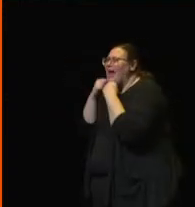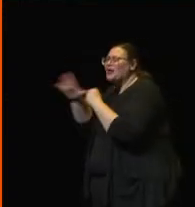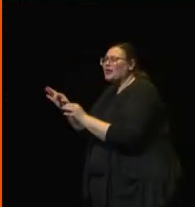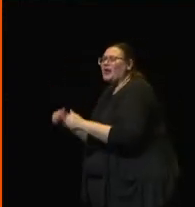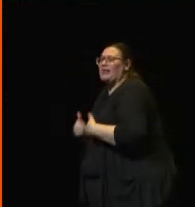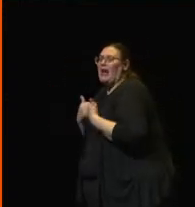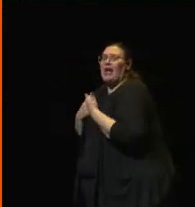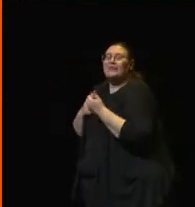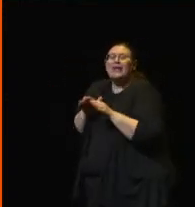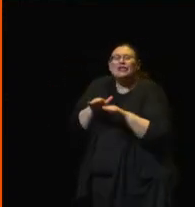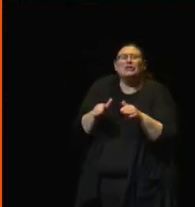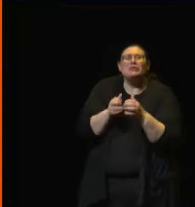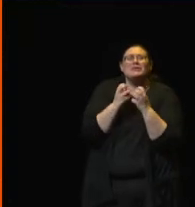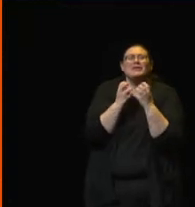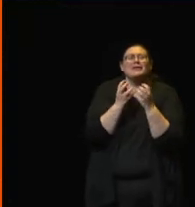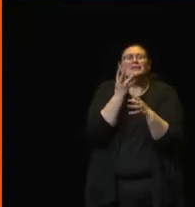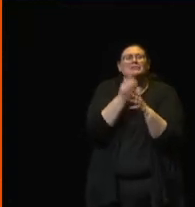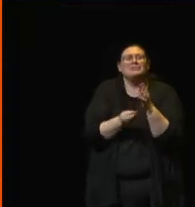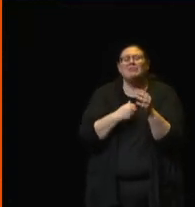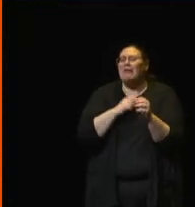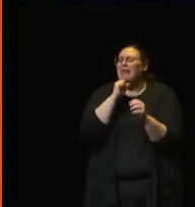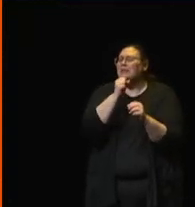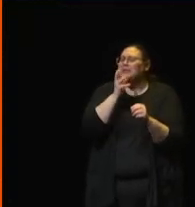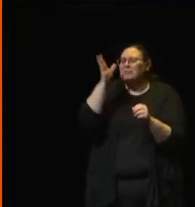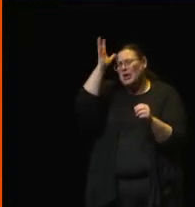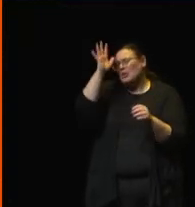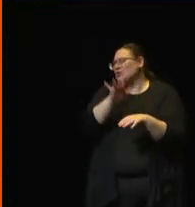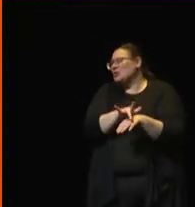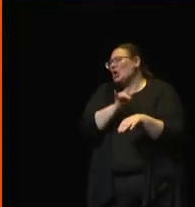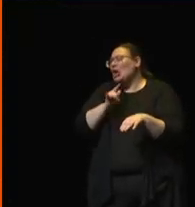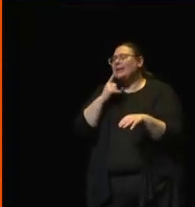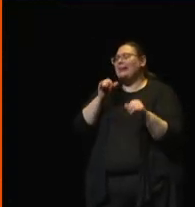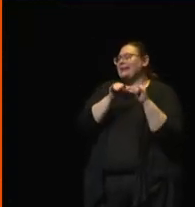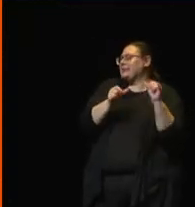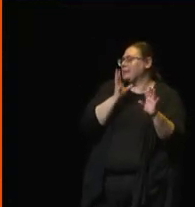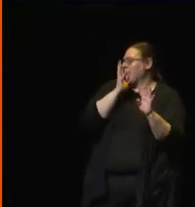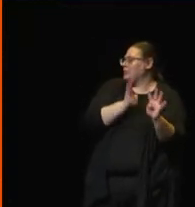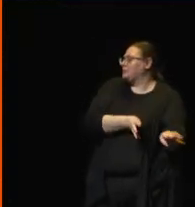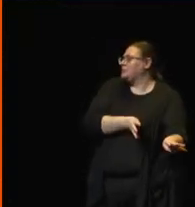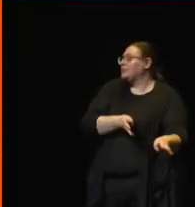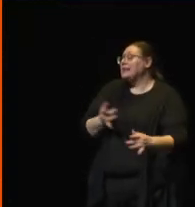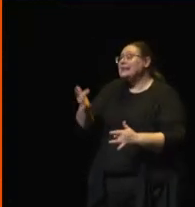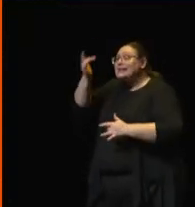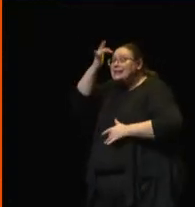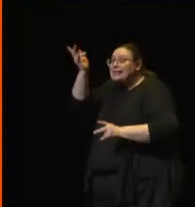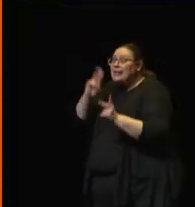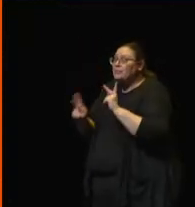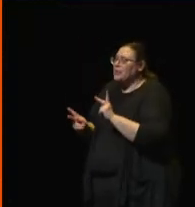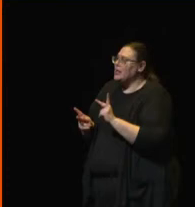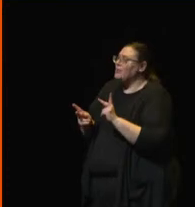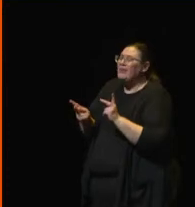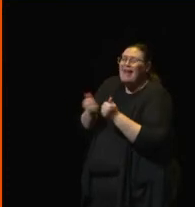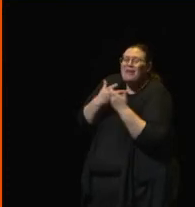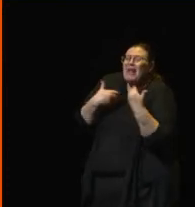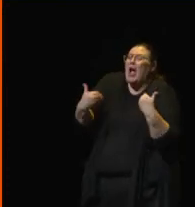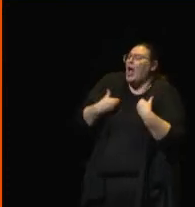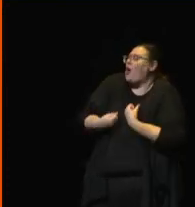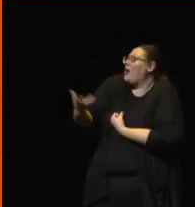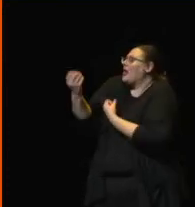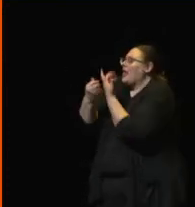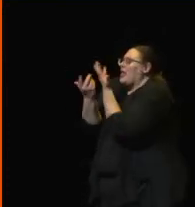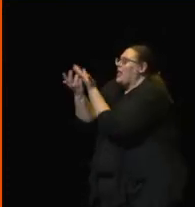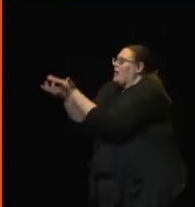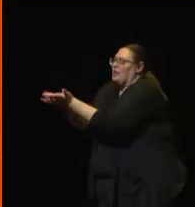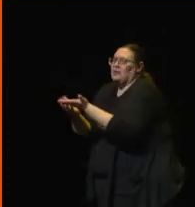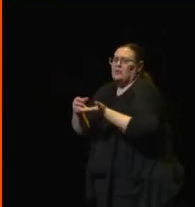aging parents far too early to the system's neglect. Sick people who lose everything they own because they have medical